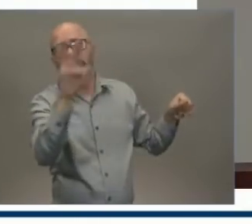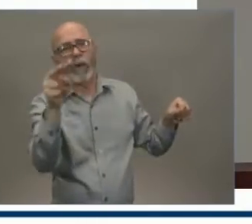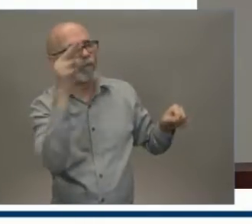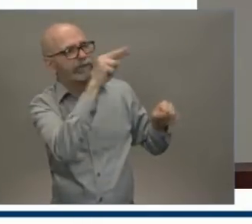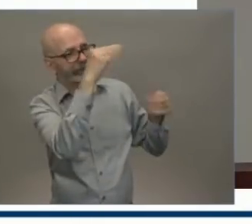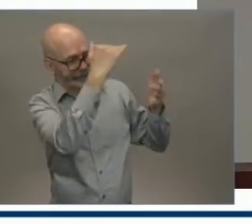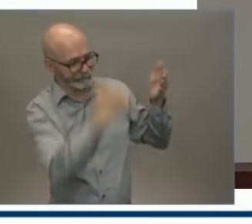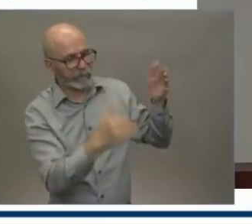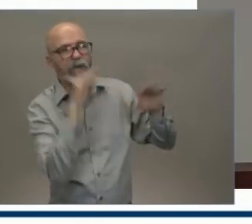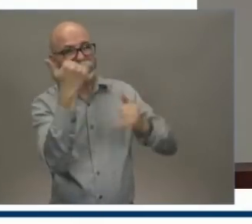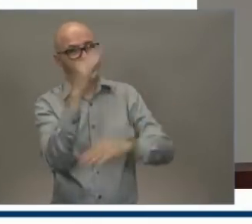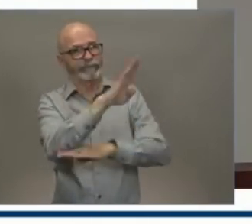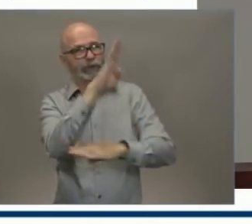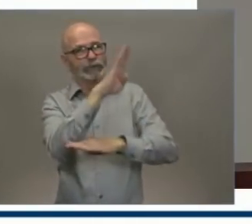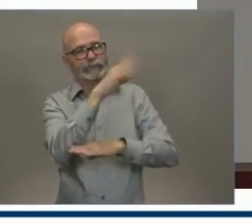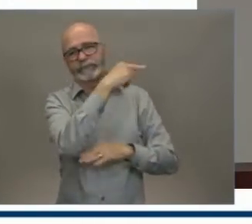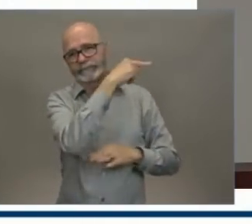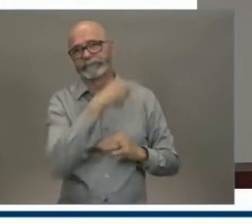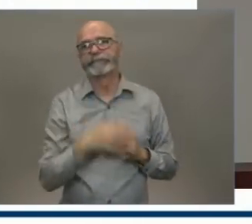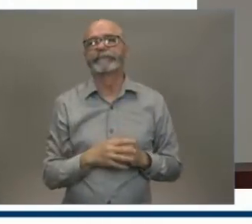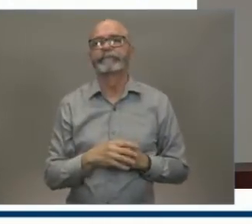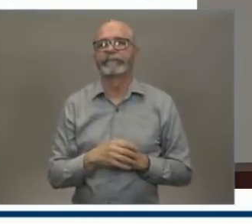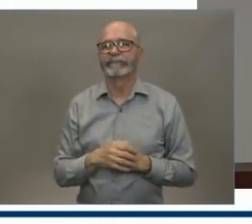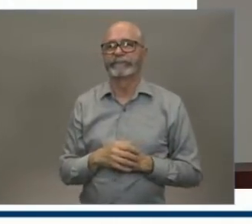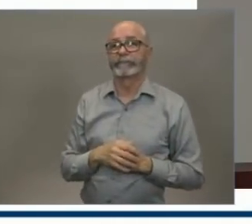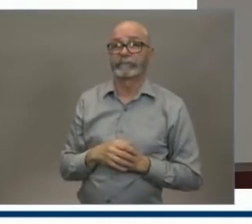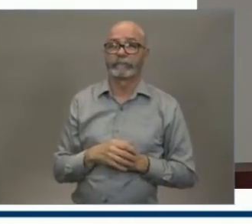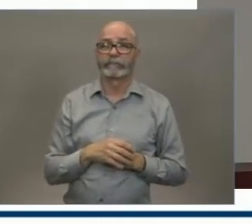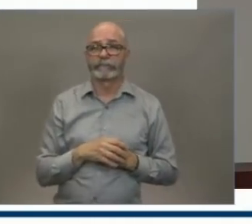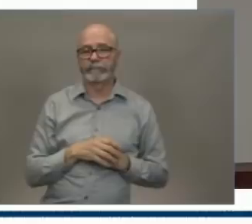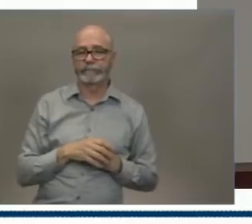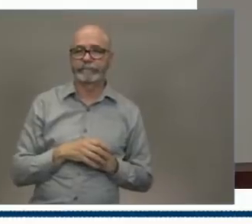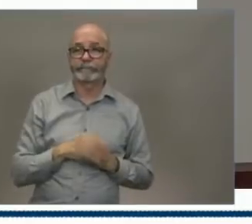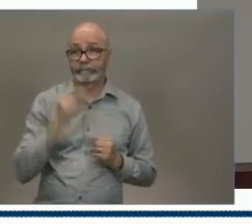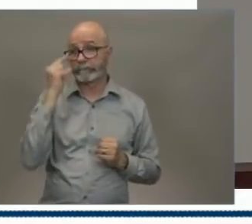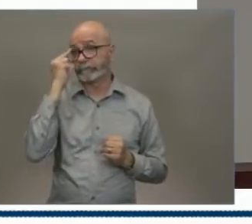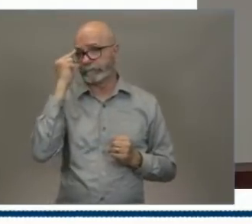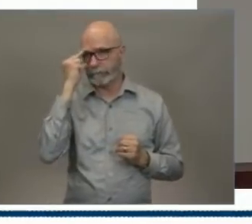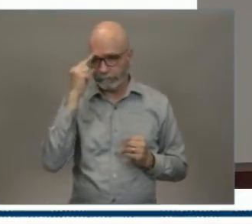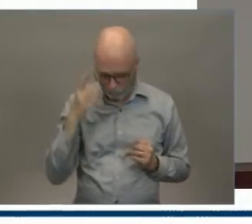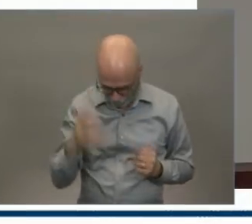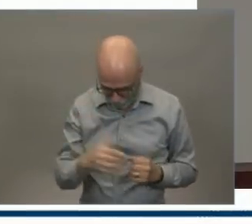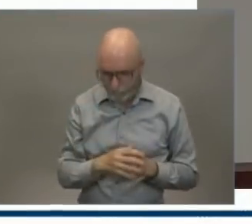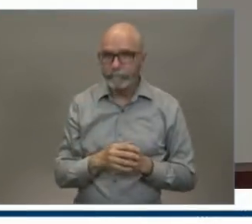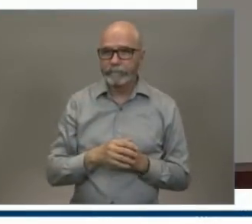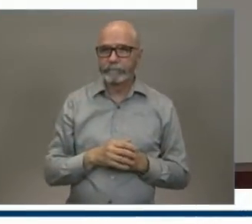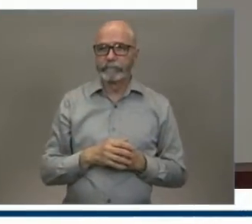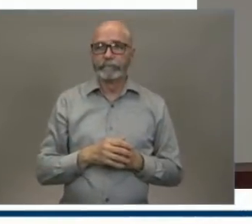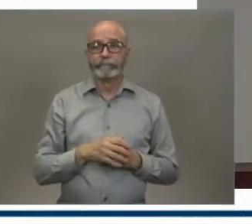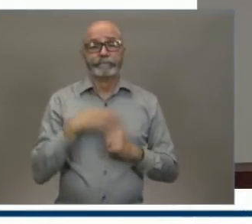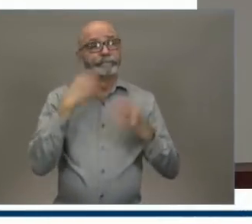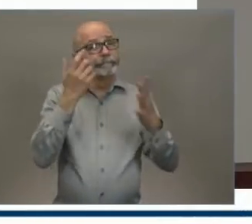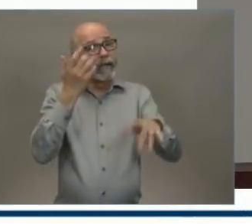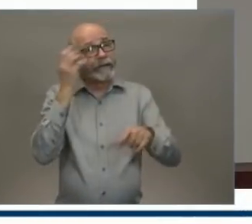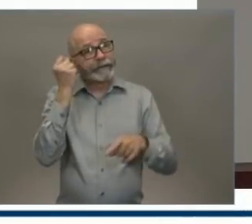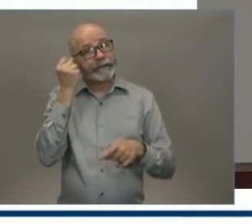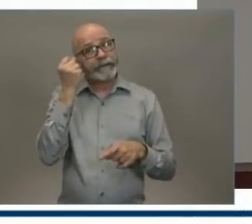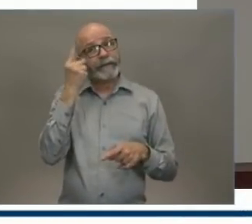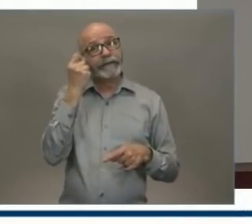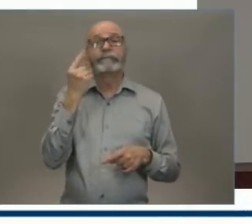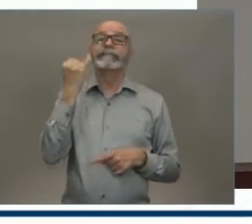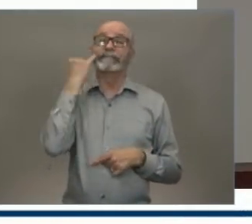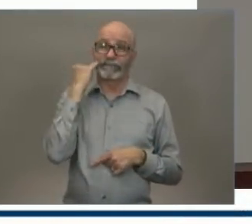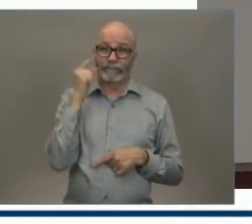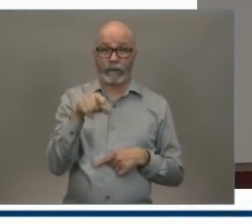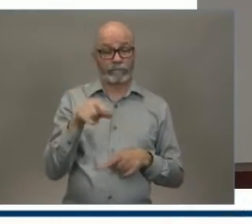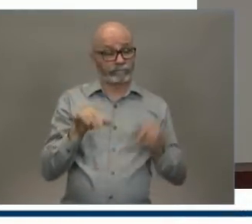understand that recognizing that the many and frequent interactions between Nova Scotia and New